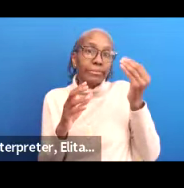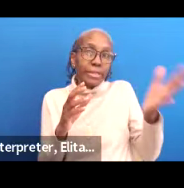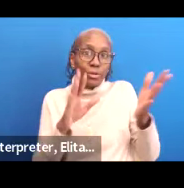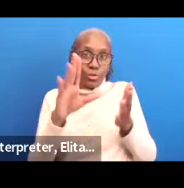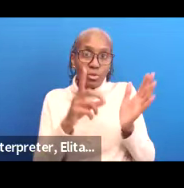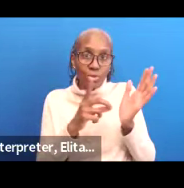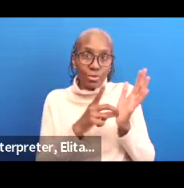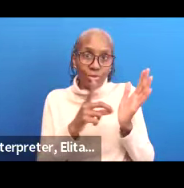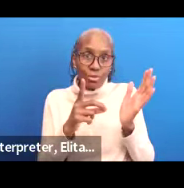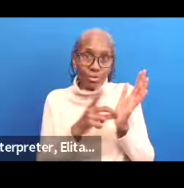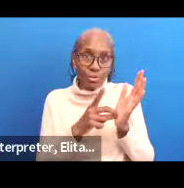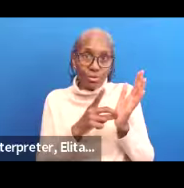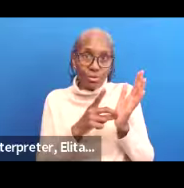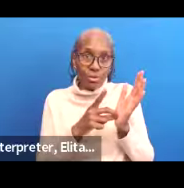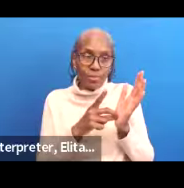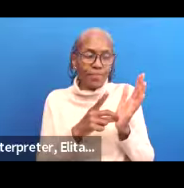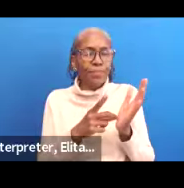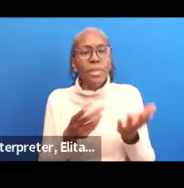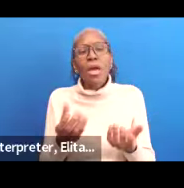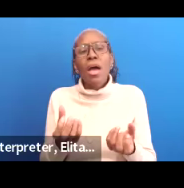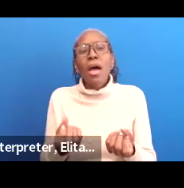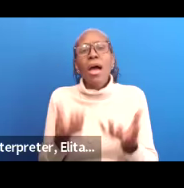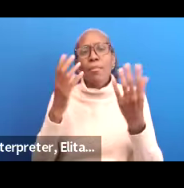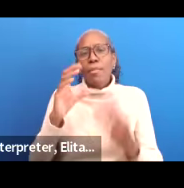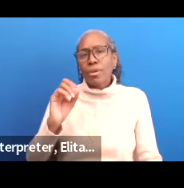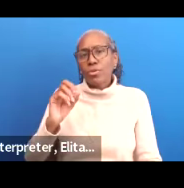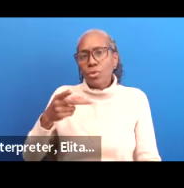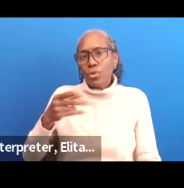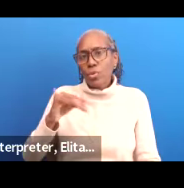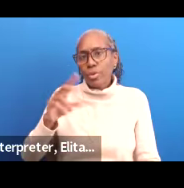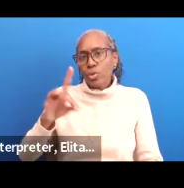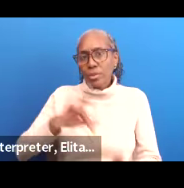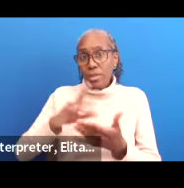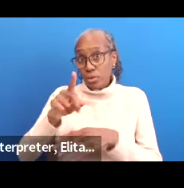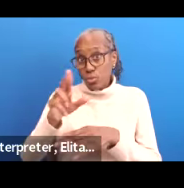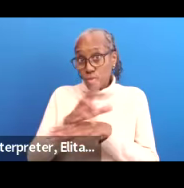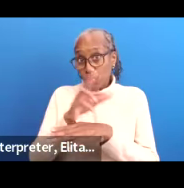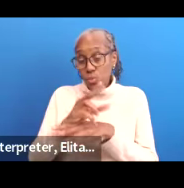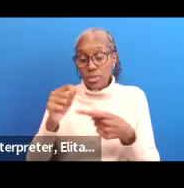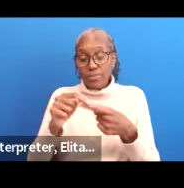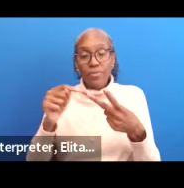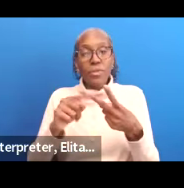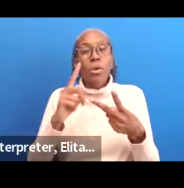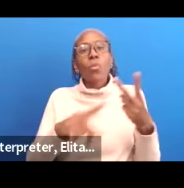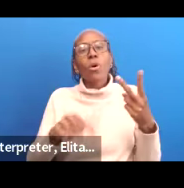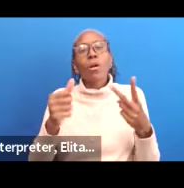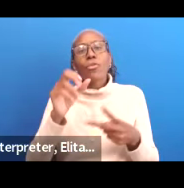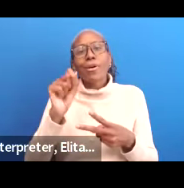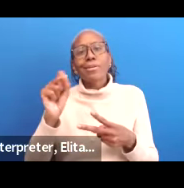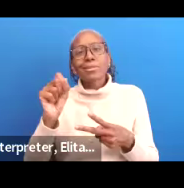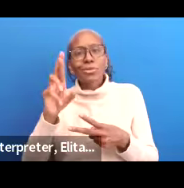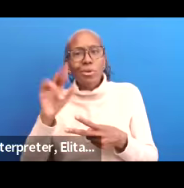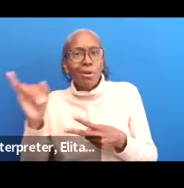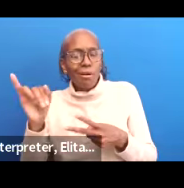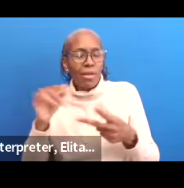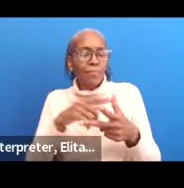know how much opioid medication you're on, what other SSRIs, and